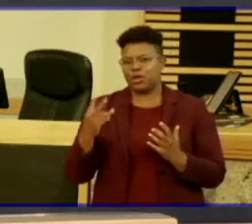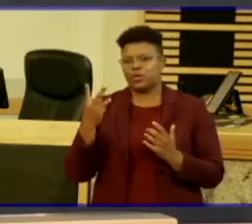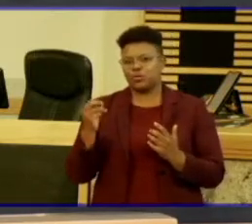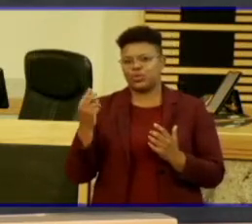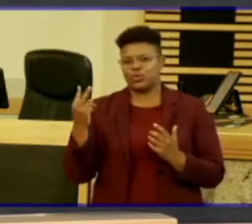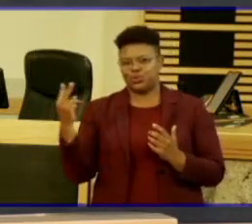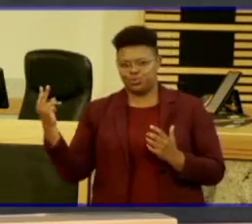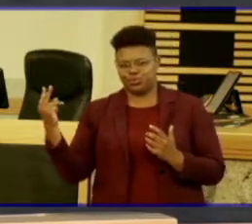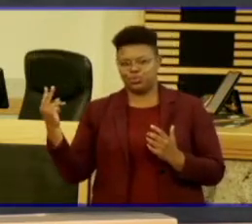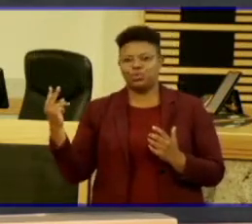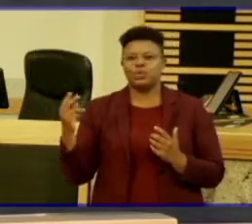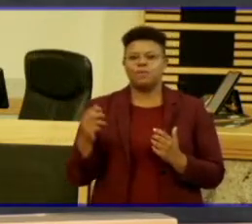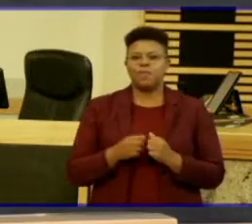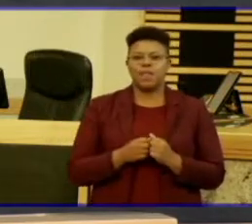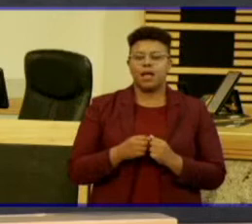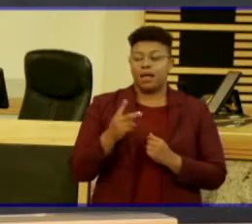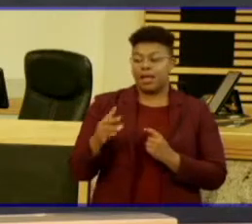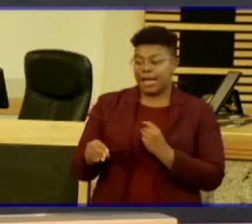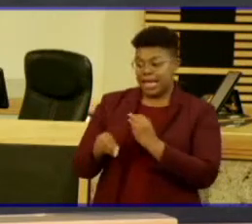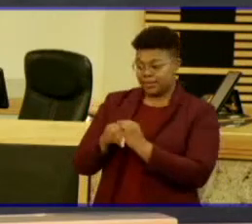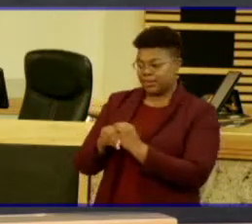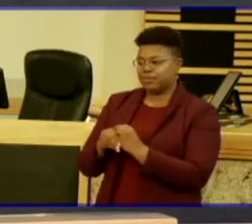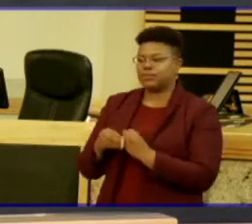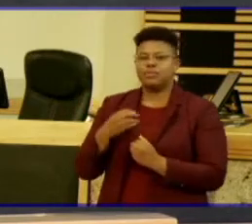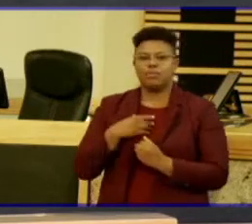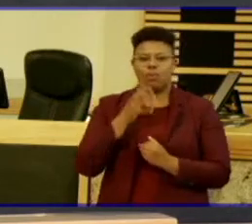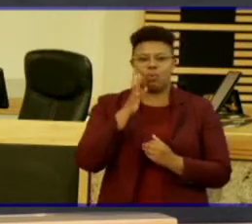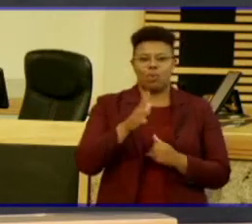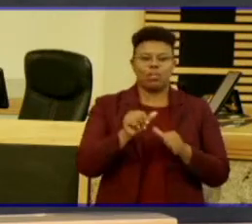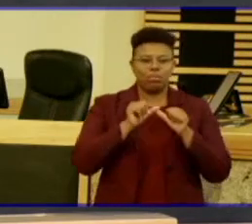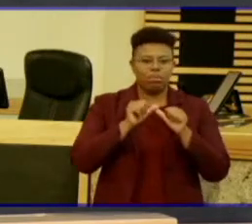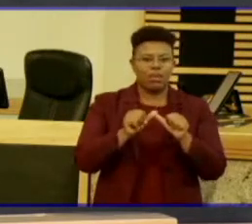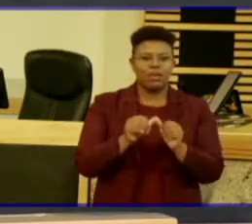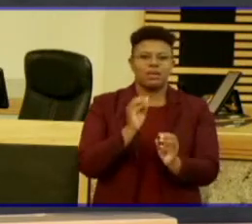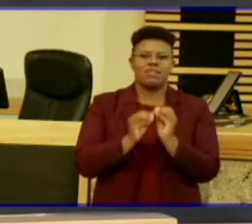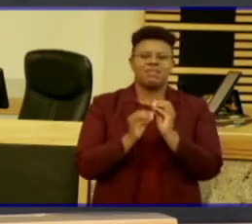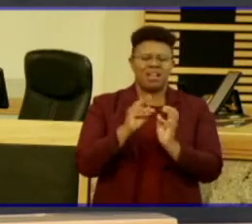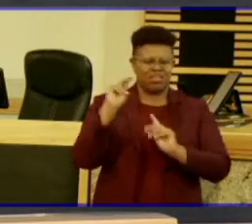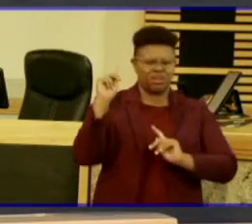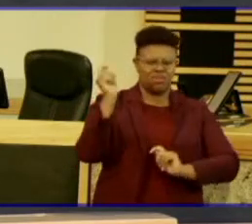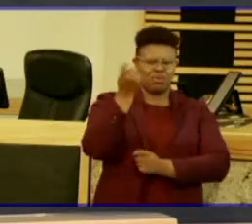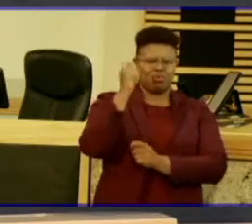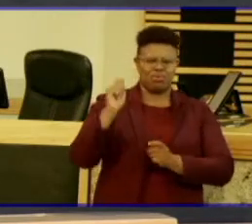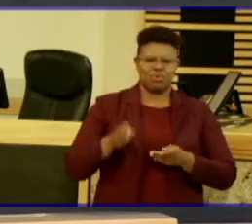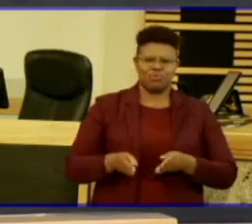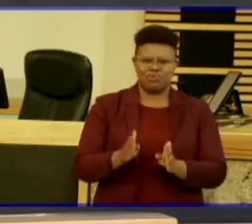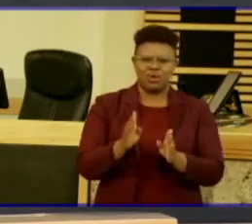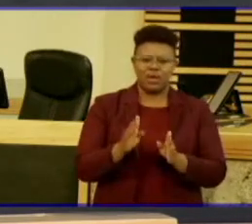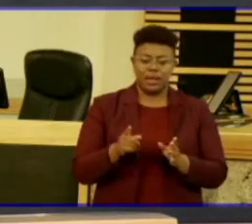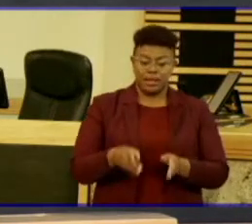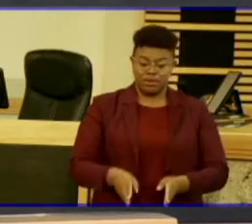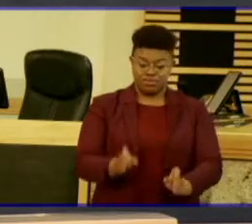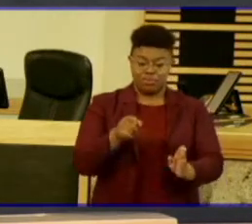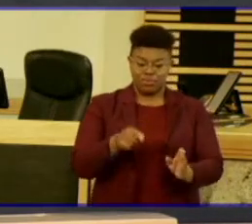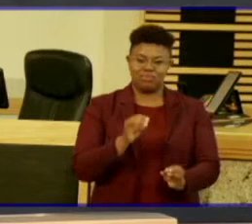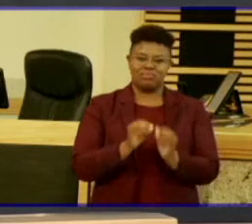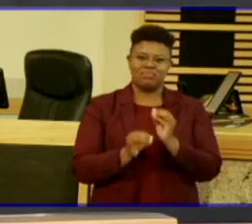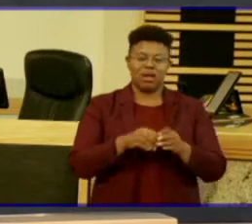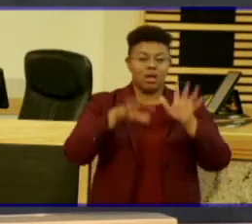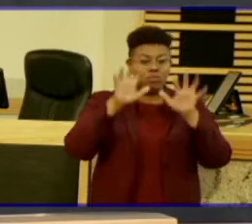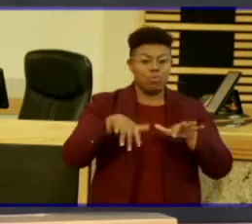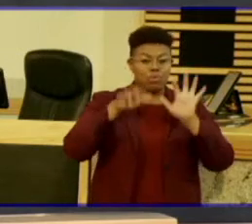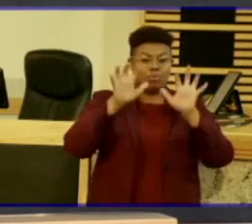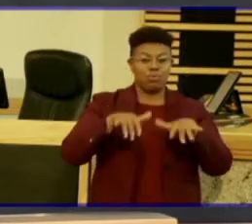ungu-2022. Ukongeza somlomo siza kuqhubeka silungisa indlela zasezilalini. Indlela zethu zimoshwa nazimvula